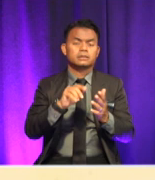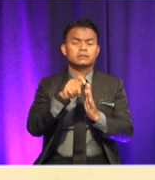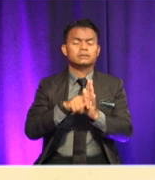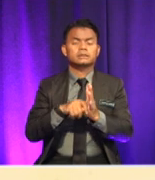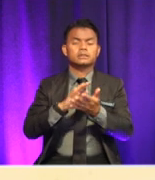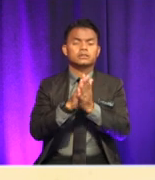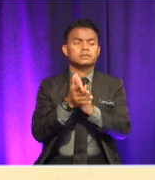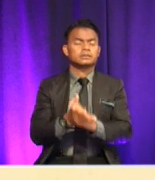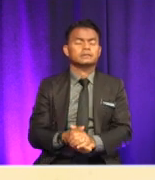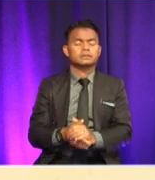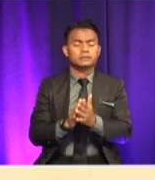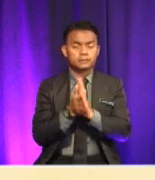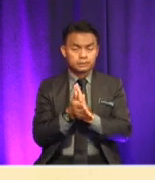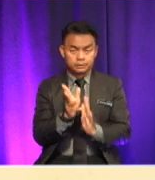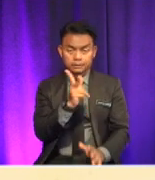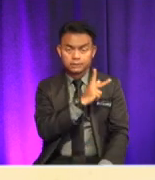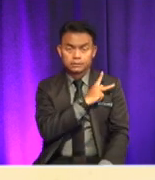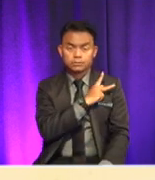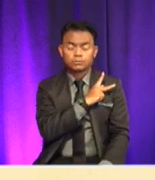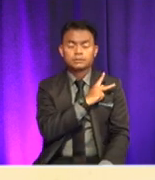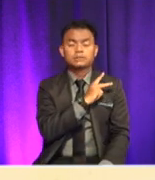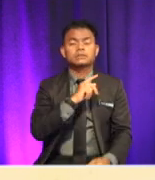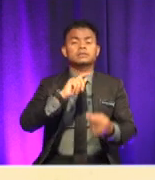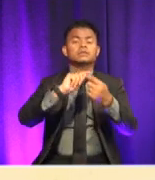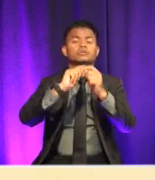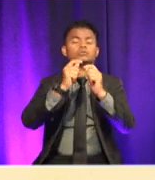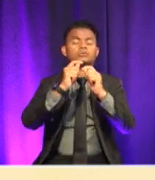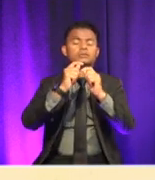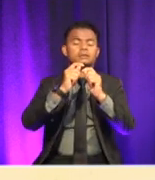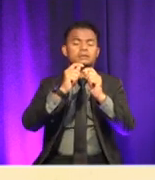uses different tones. So we want to see the tone, the mood of